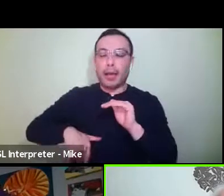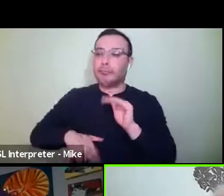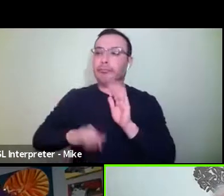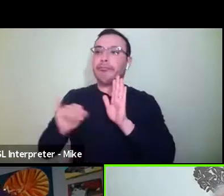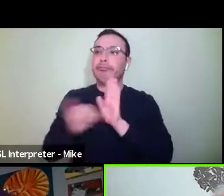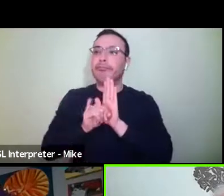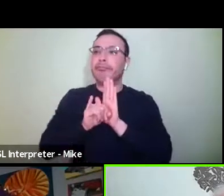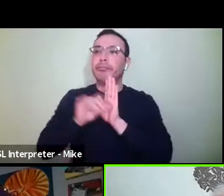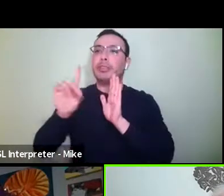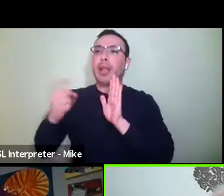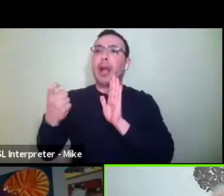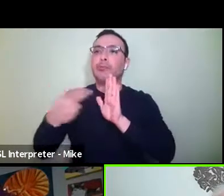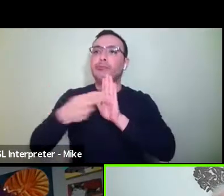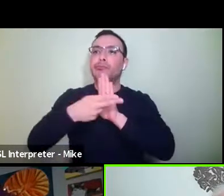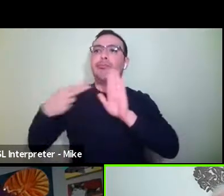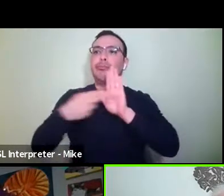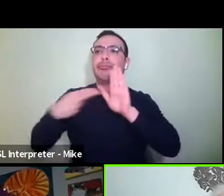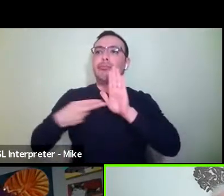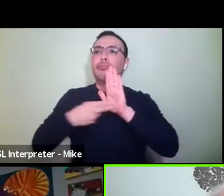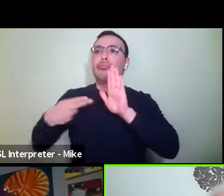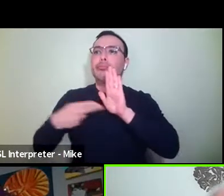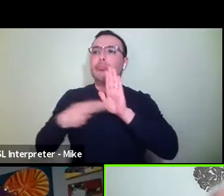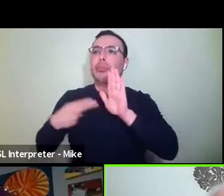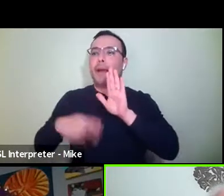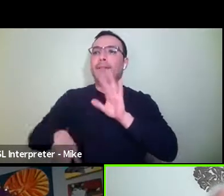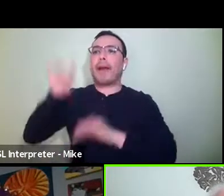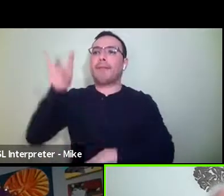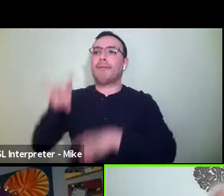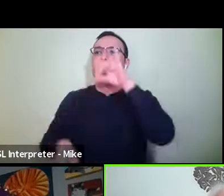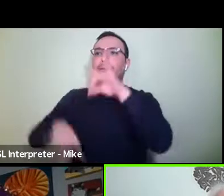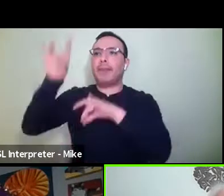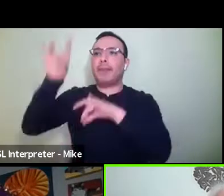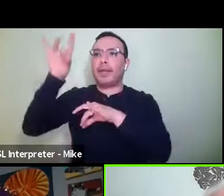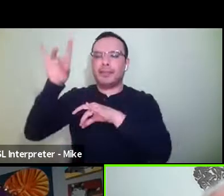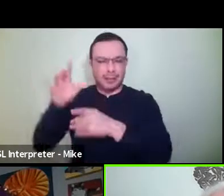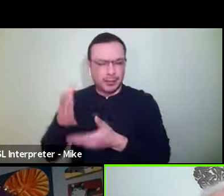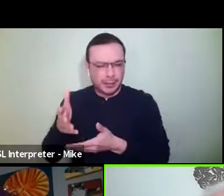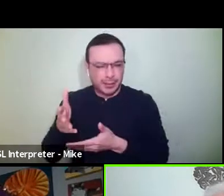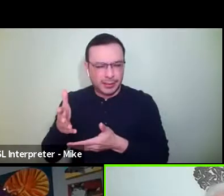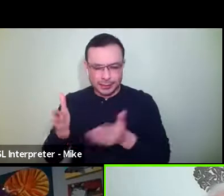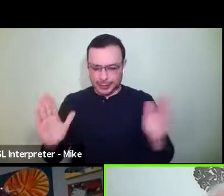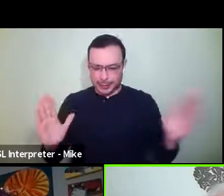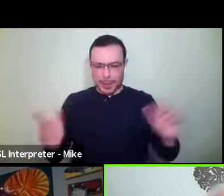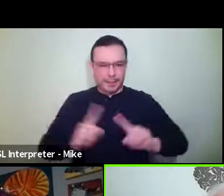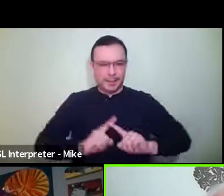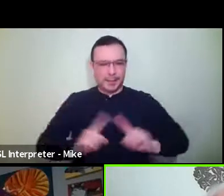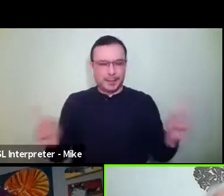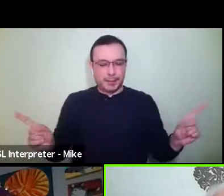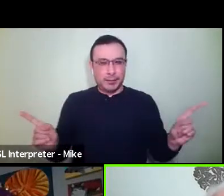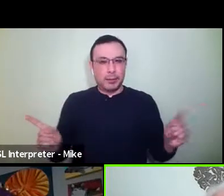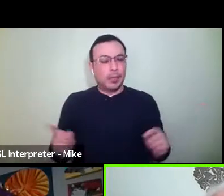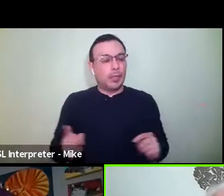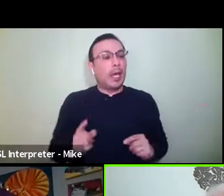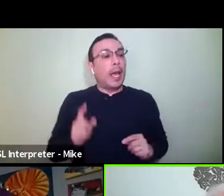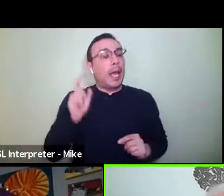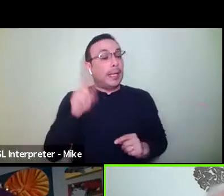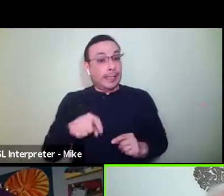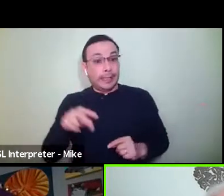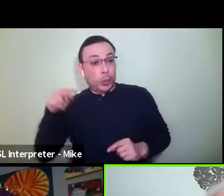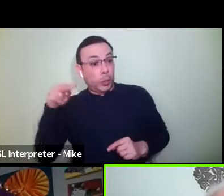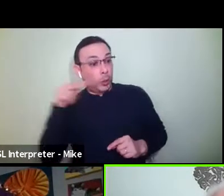to be seen more as whole people rather than broken people. That